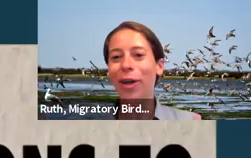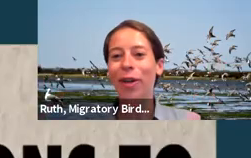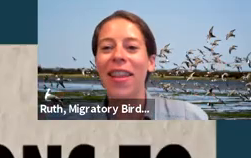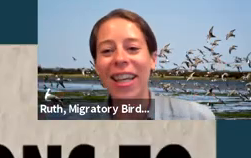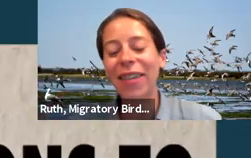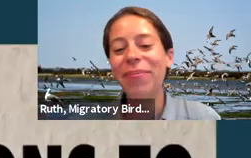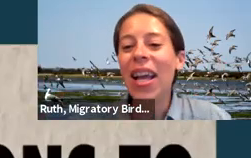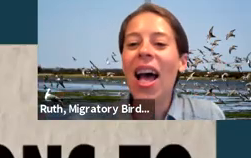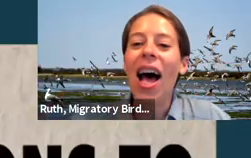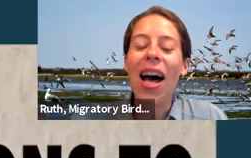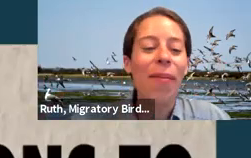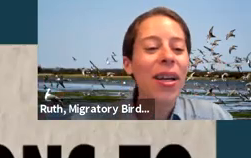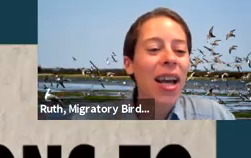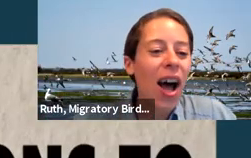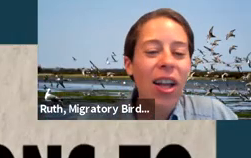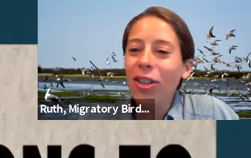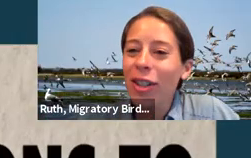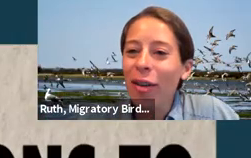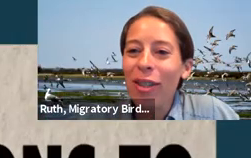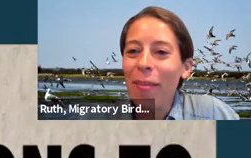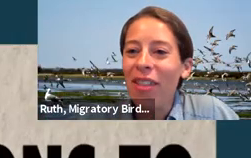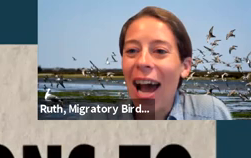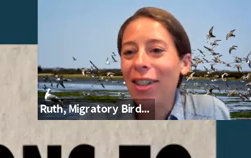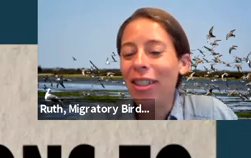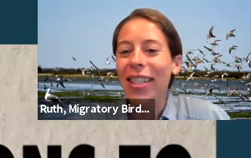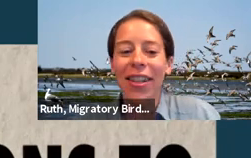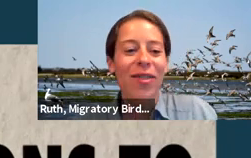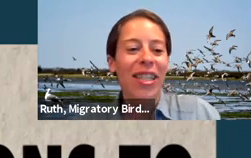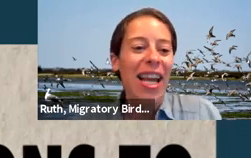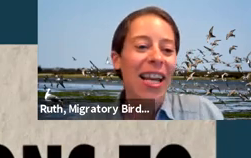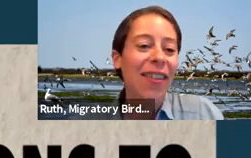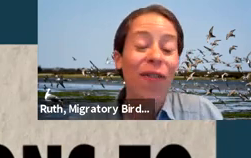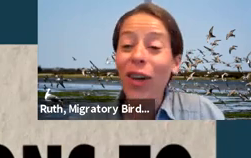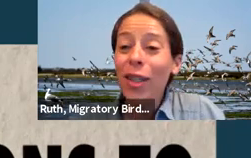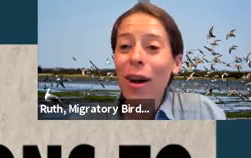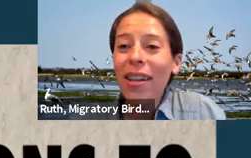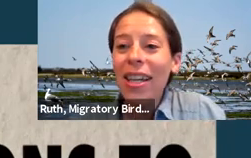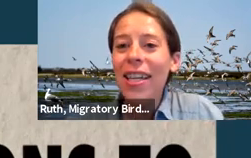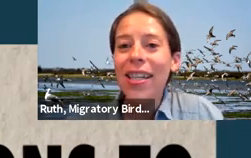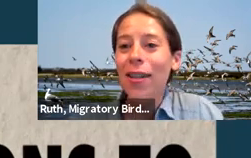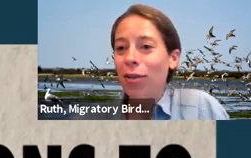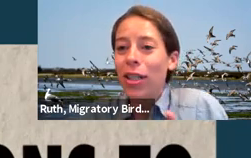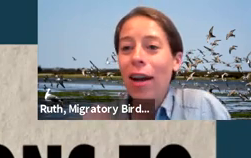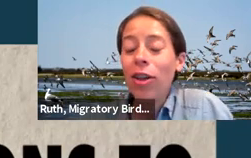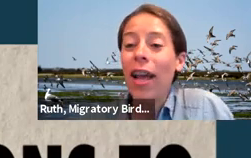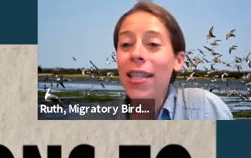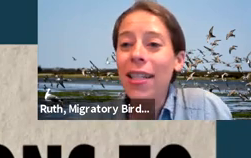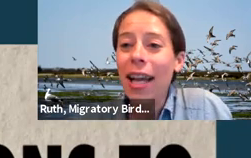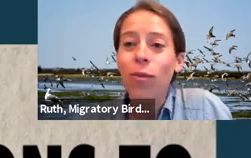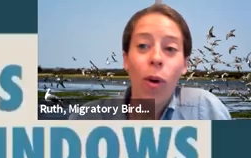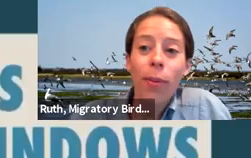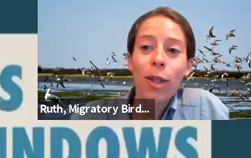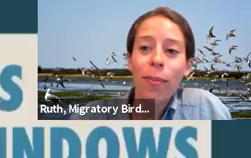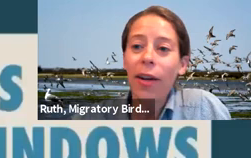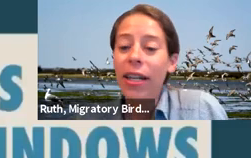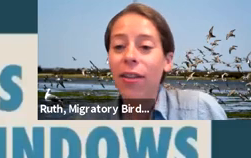living bird friendly. I'll just go through some of the actions here that you can take. The first one is turning out your lights at